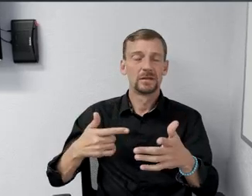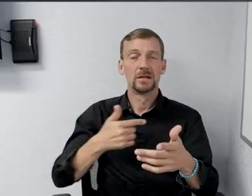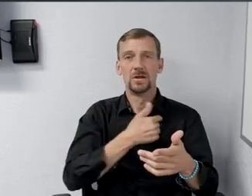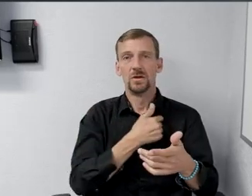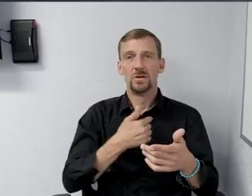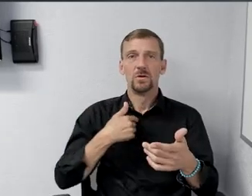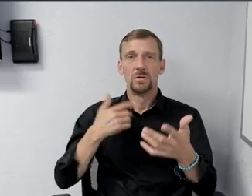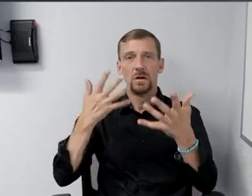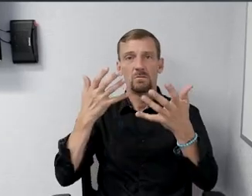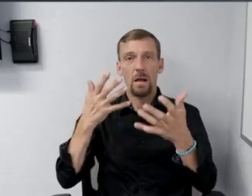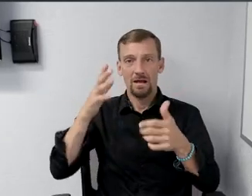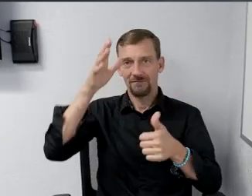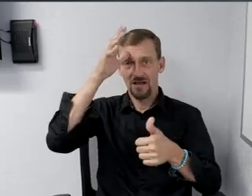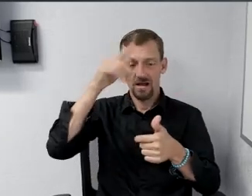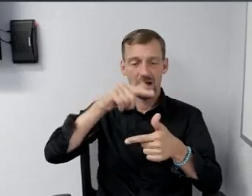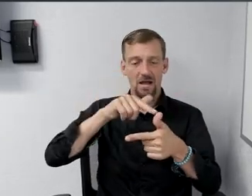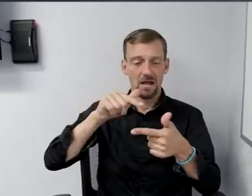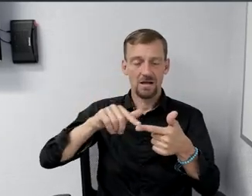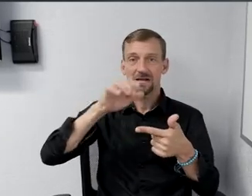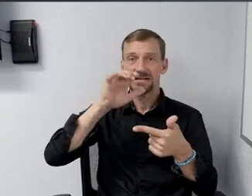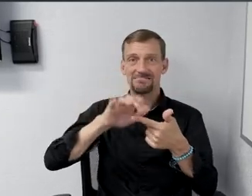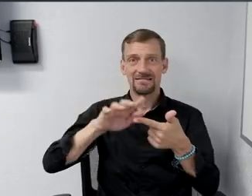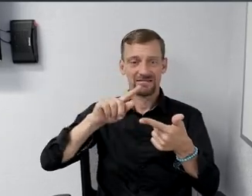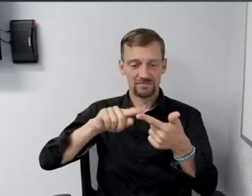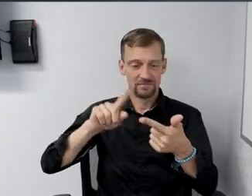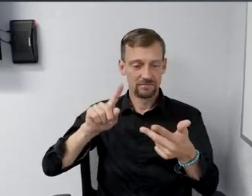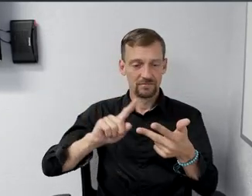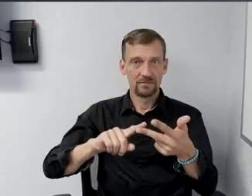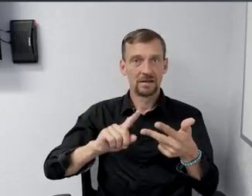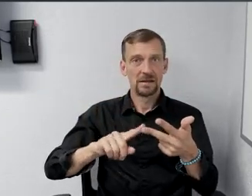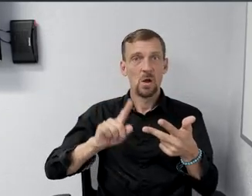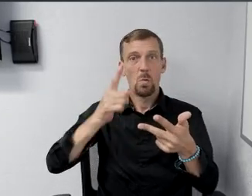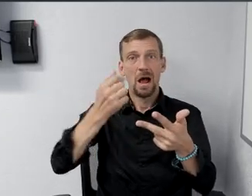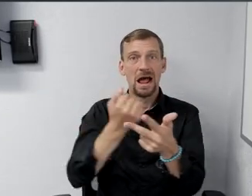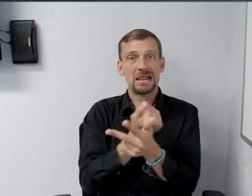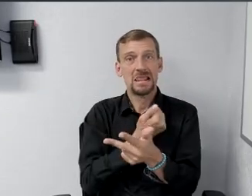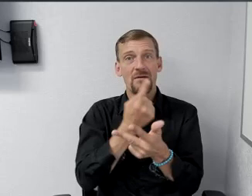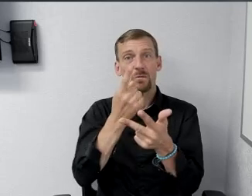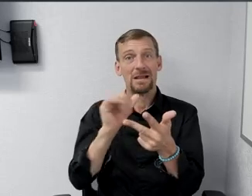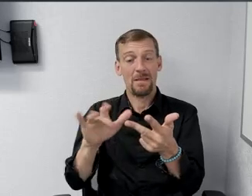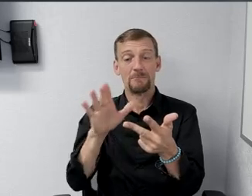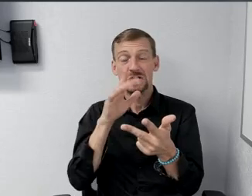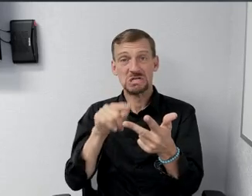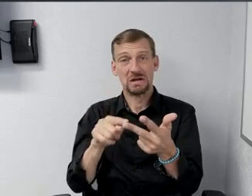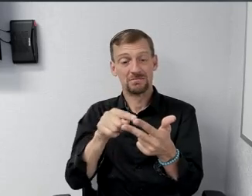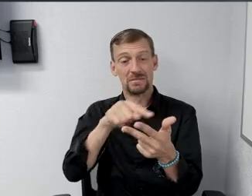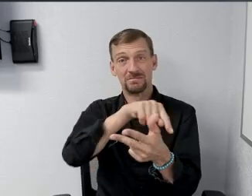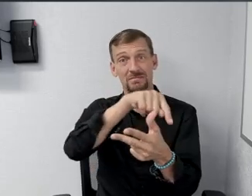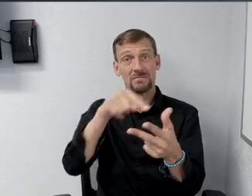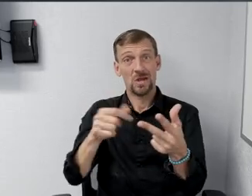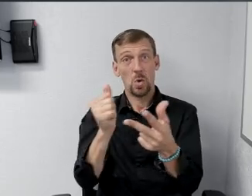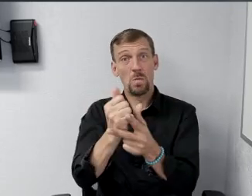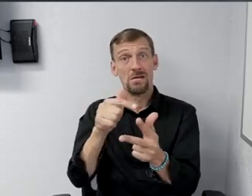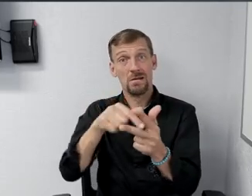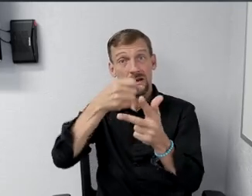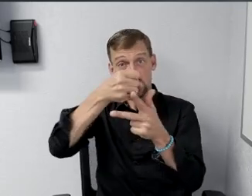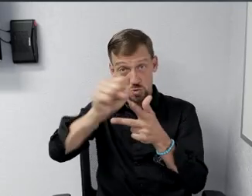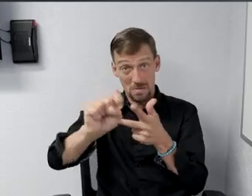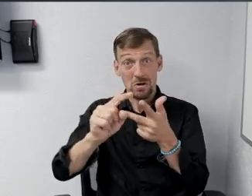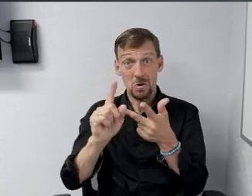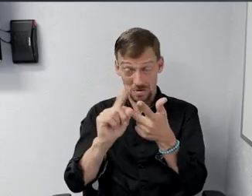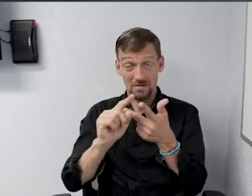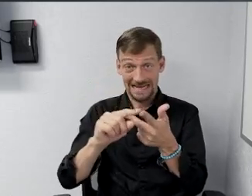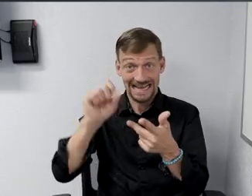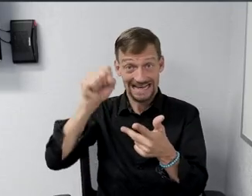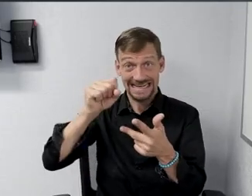want the father, the spouse, the significant loved one of that mom to be there with them during the delivery,